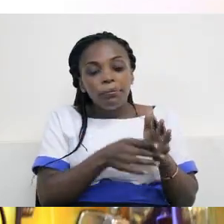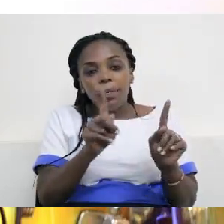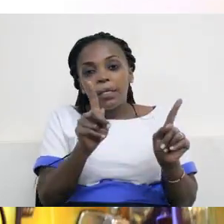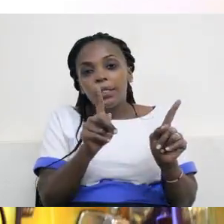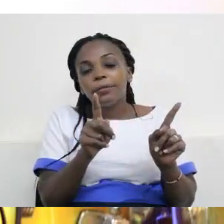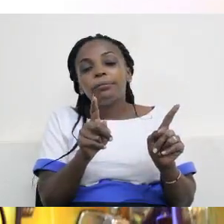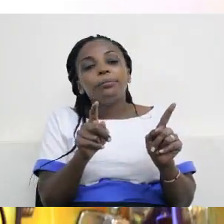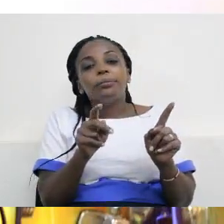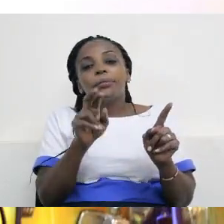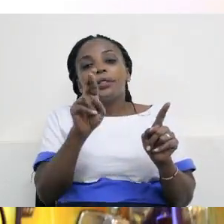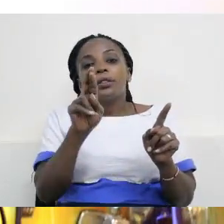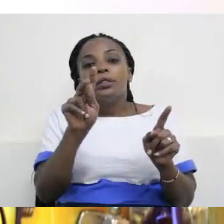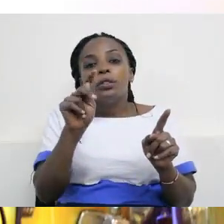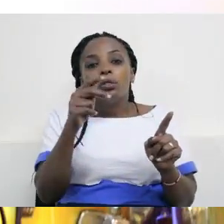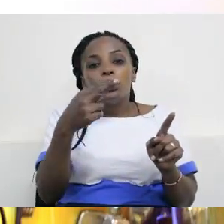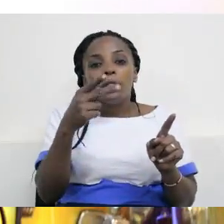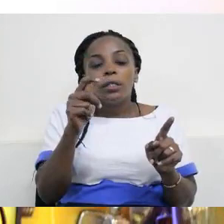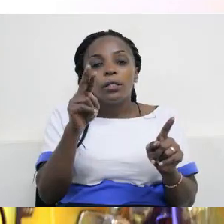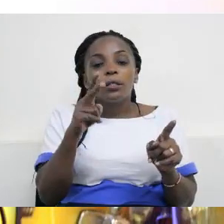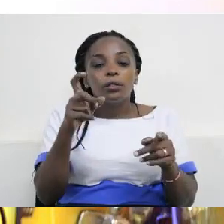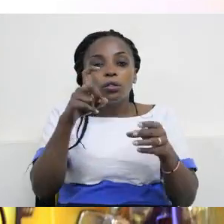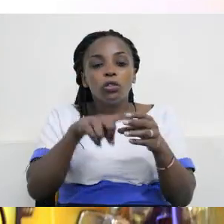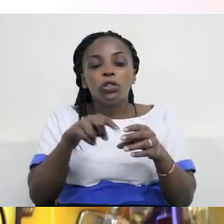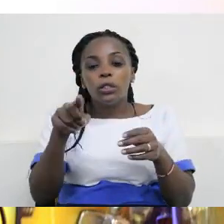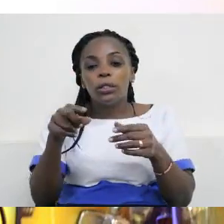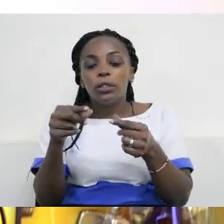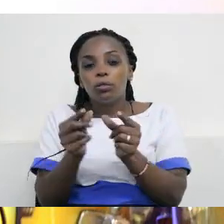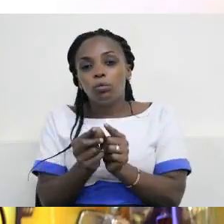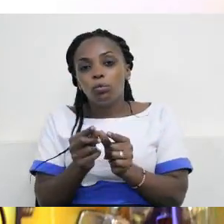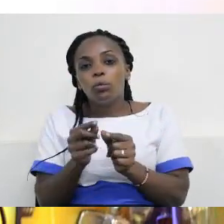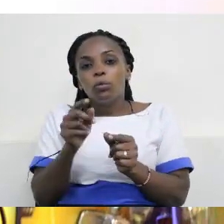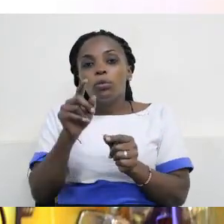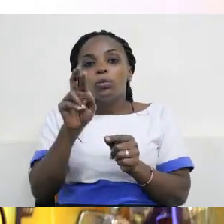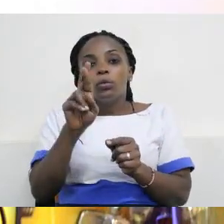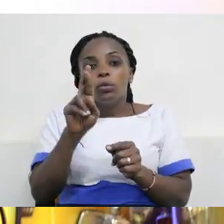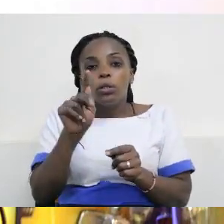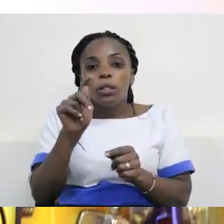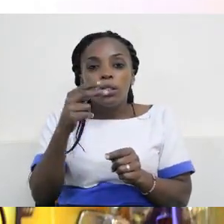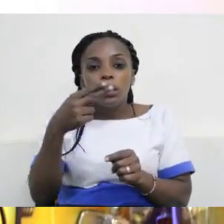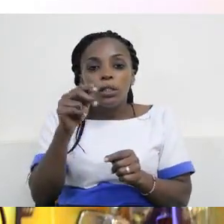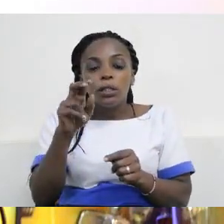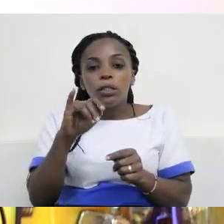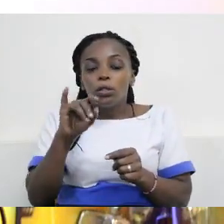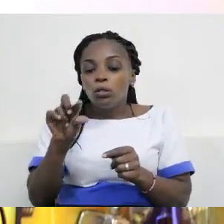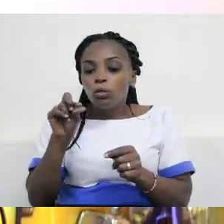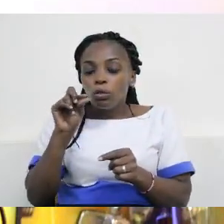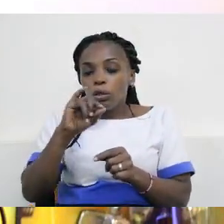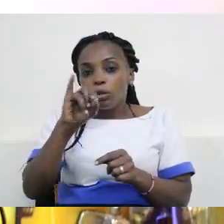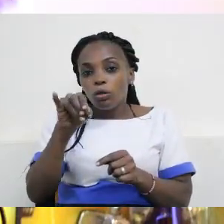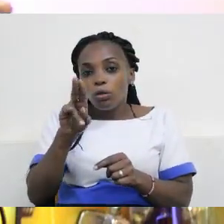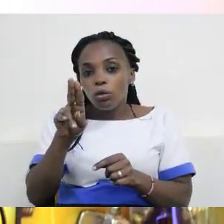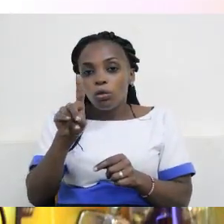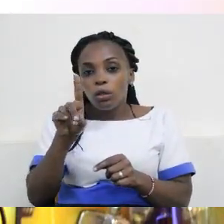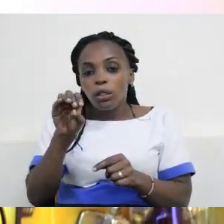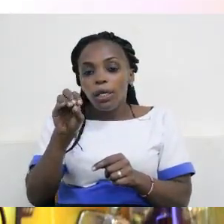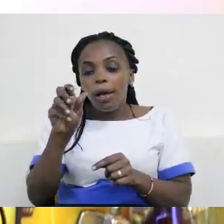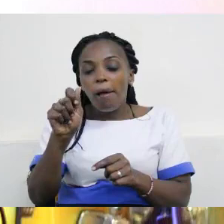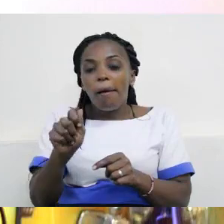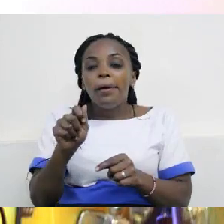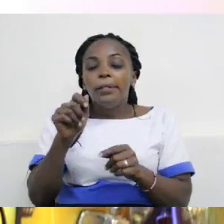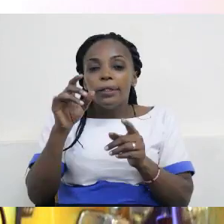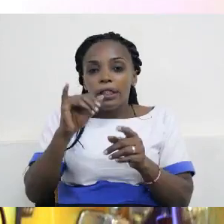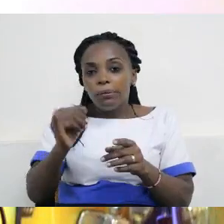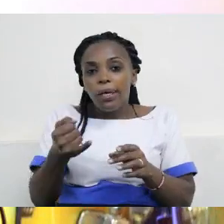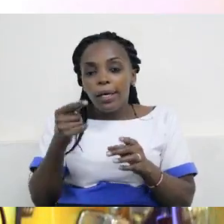is removed, Ruth gets in into this lineage. She chose Judah. She chose to get married to Judah. She